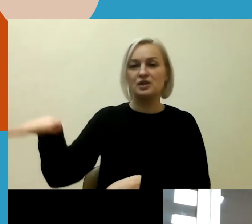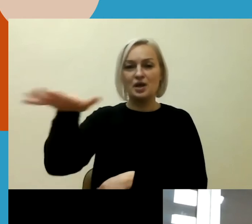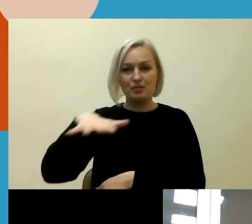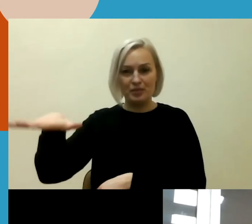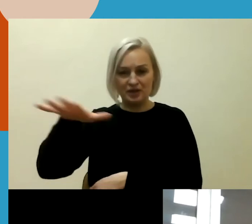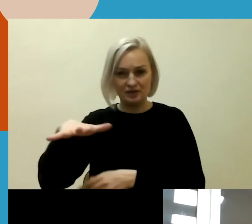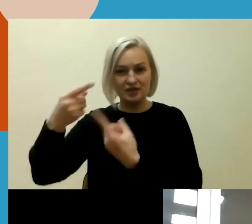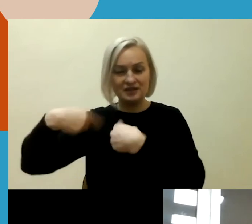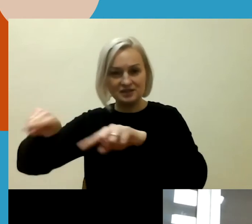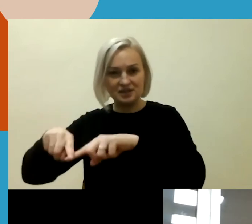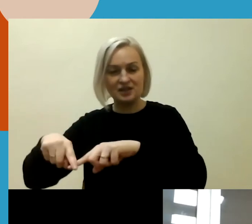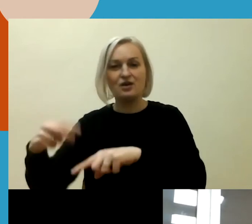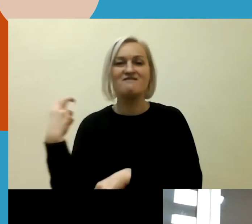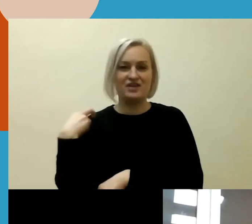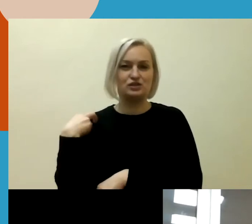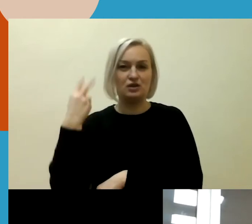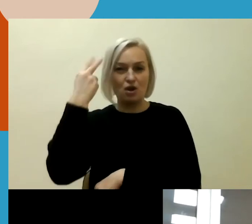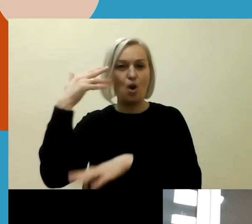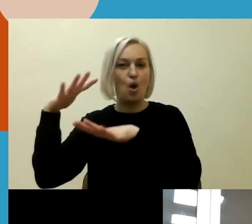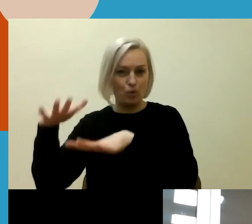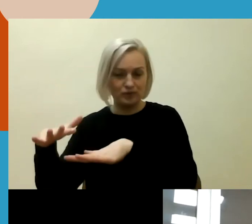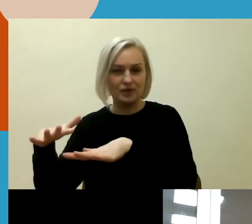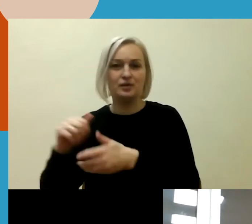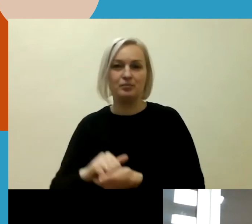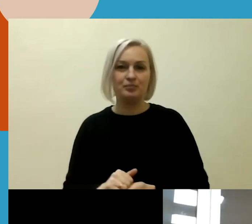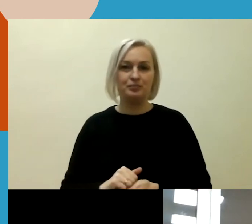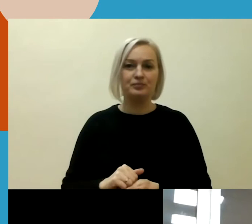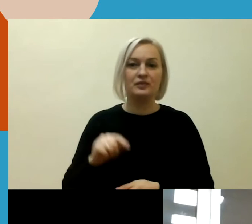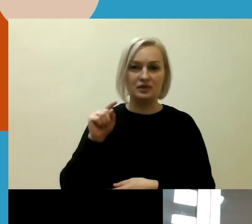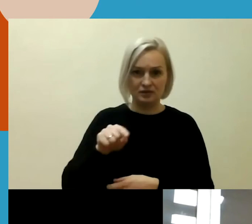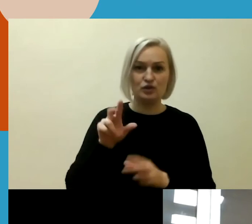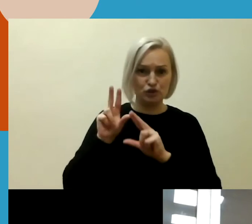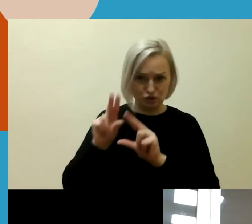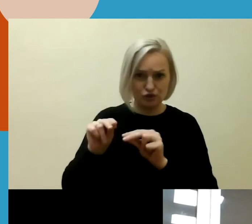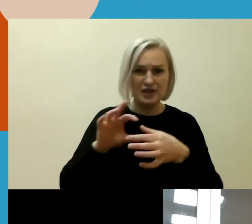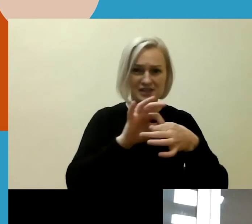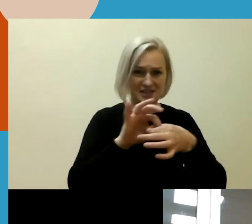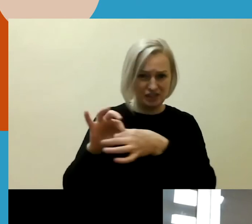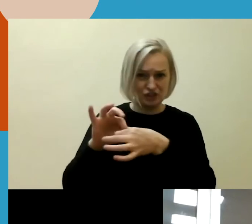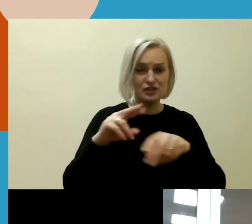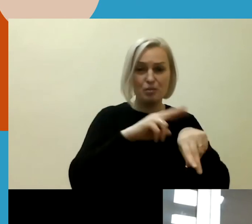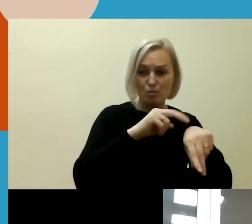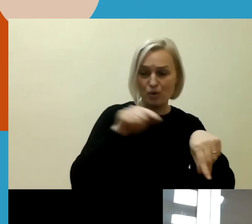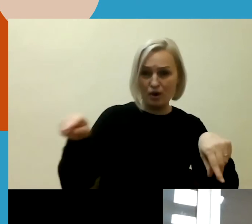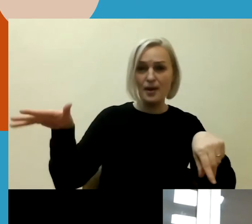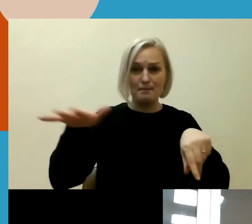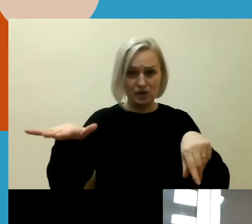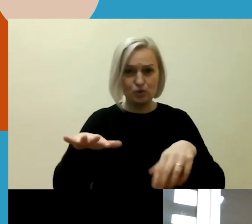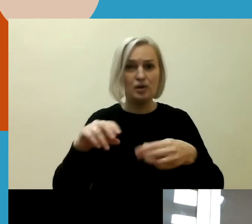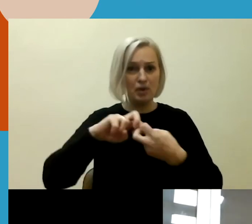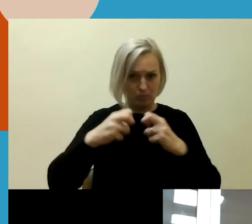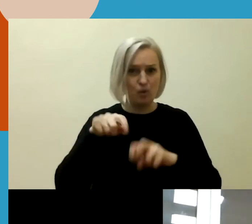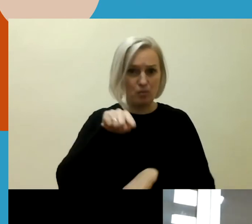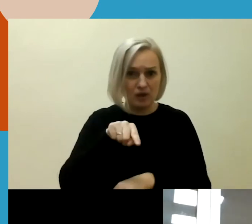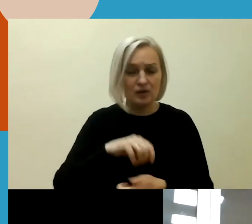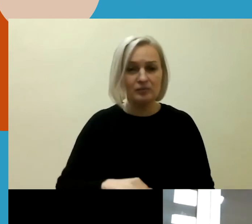are the head of the Community Officers Activity Division of Kaunas County Police